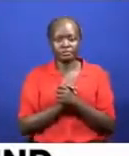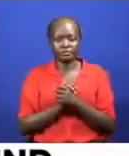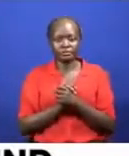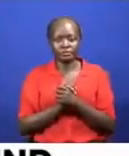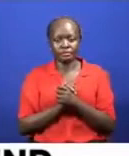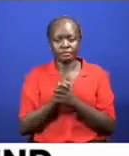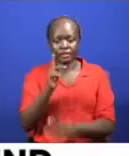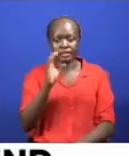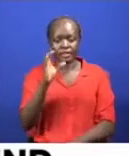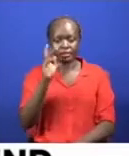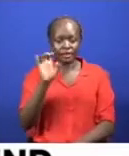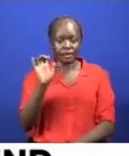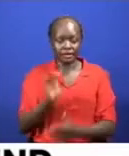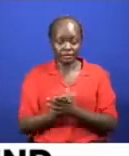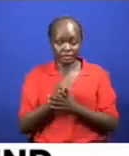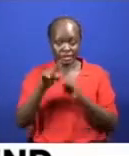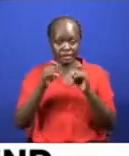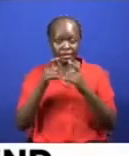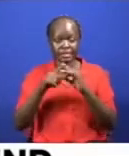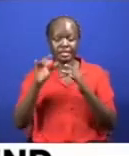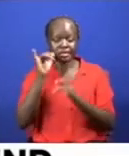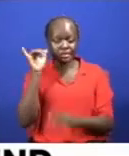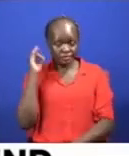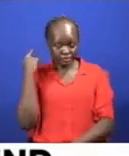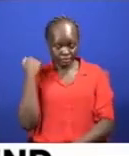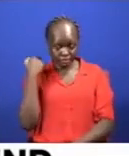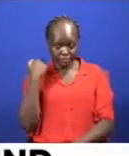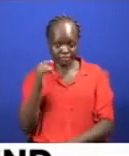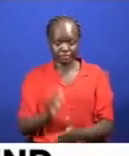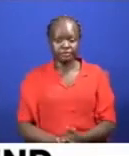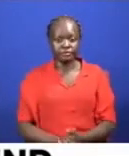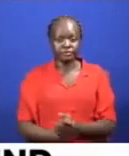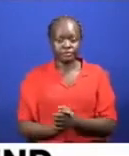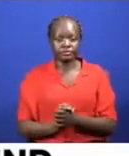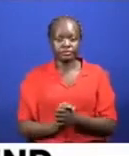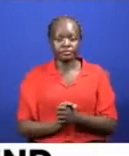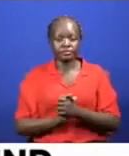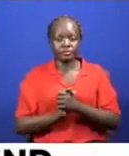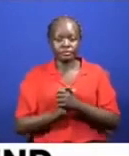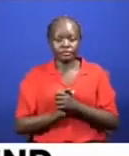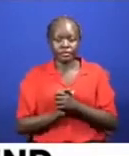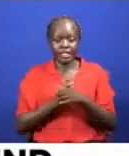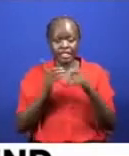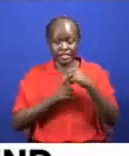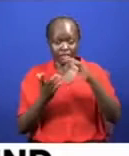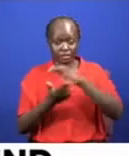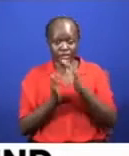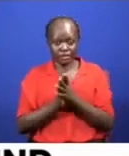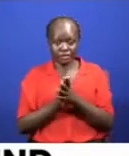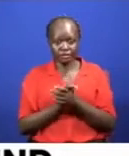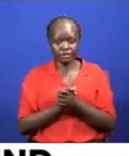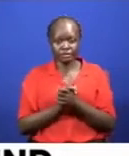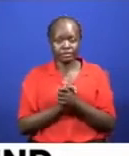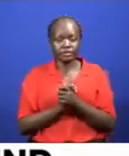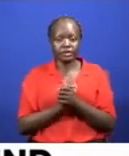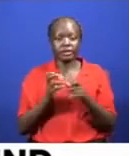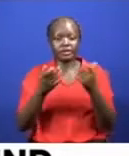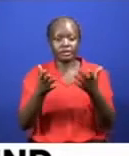The Kcpe exams kicked off today at 6 a.m. after when the container was opened. We handed